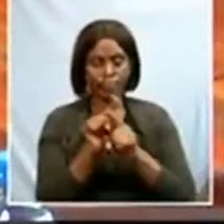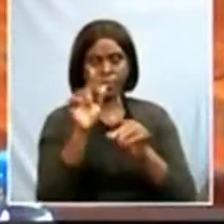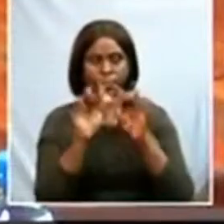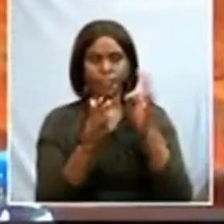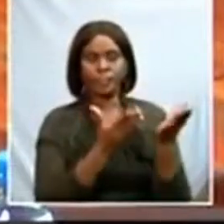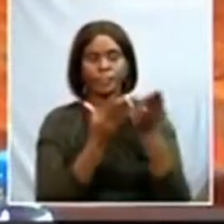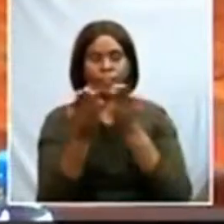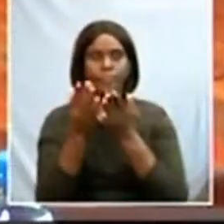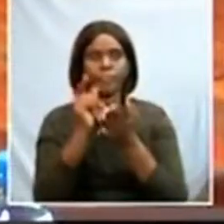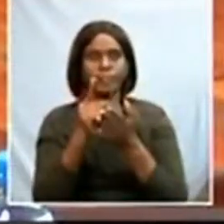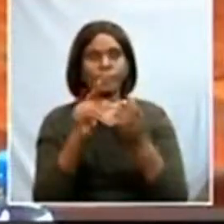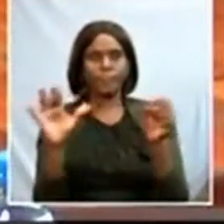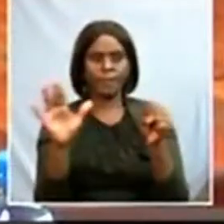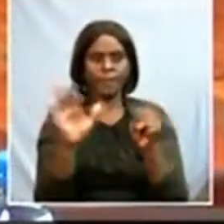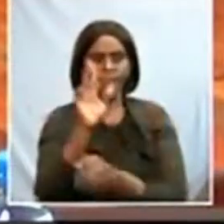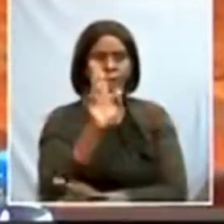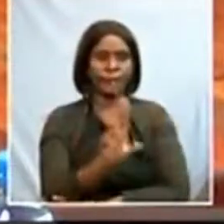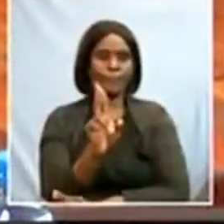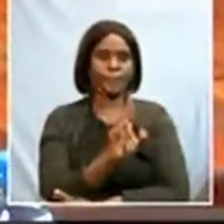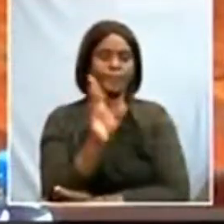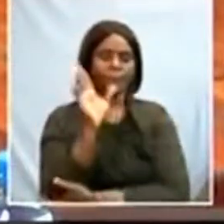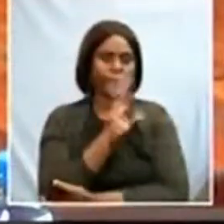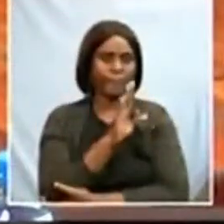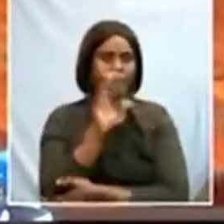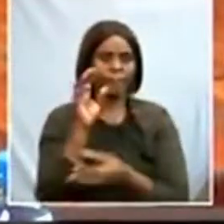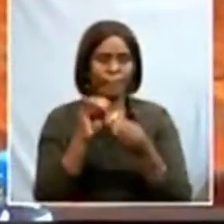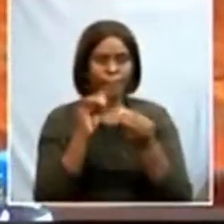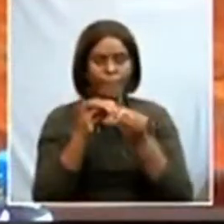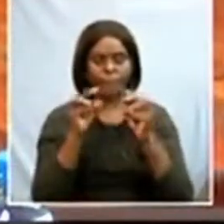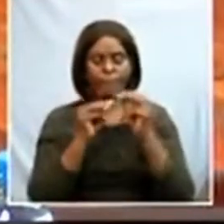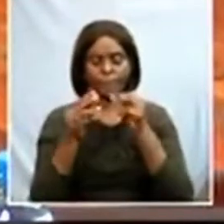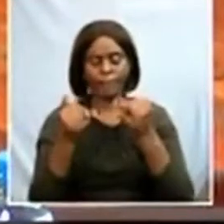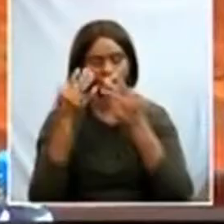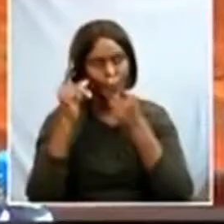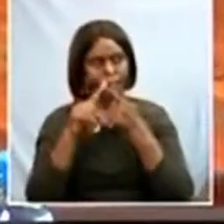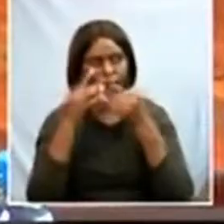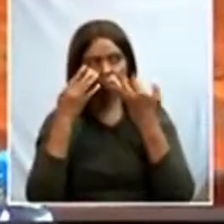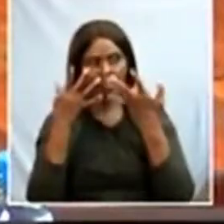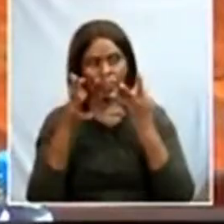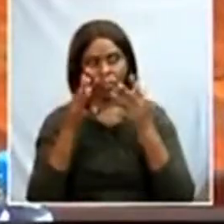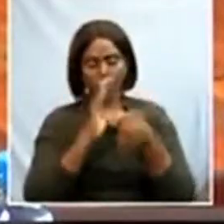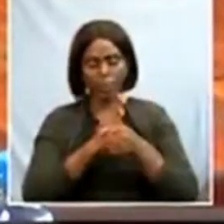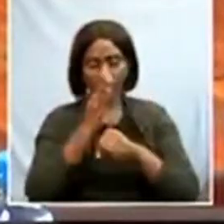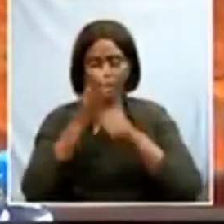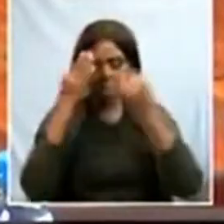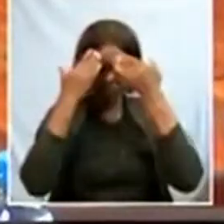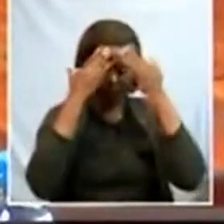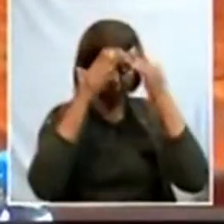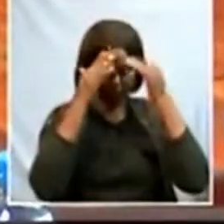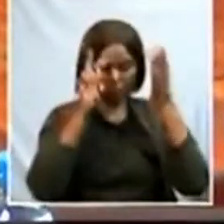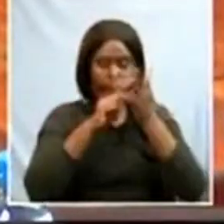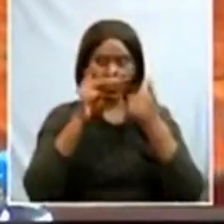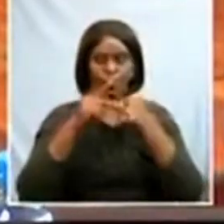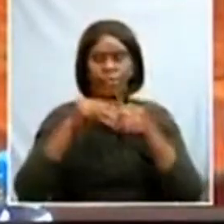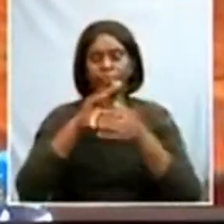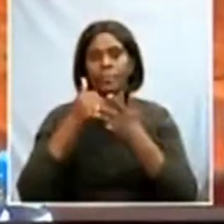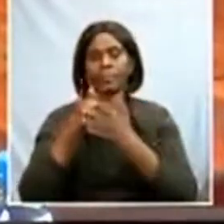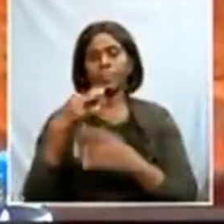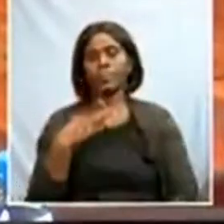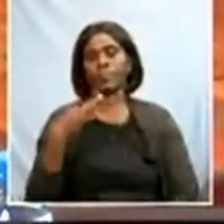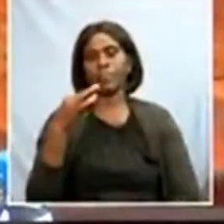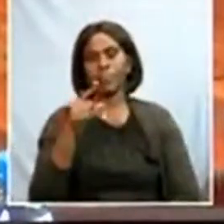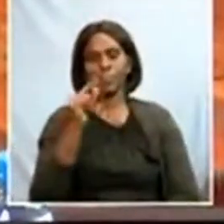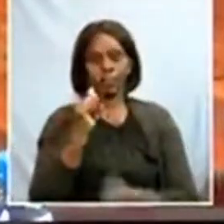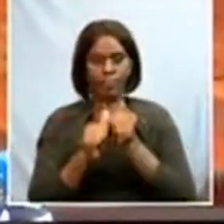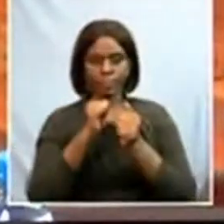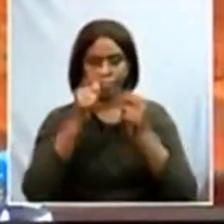brought forward was fully utilized. Further, management wishes to state that following sensitization, the applications that